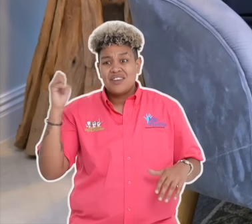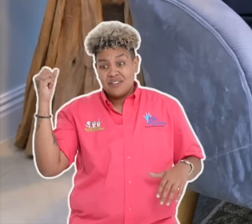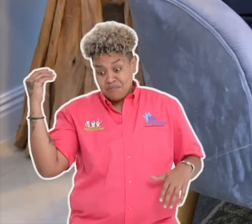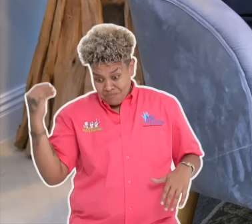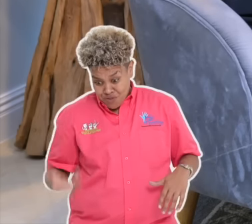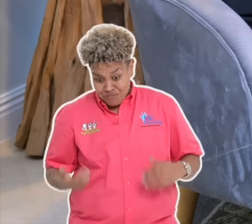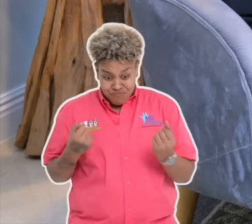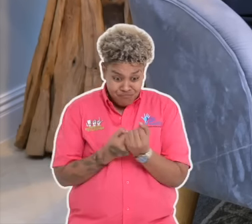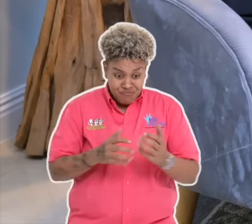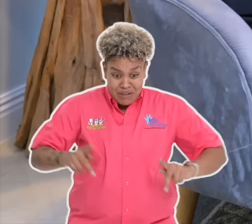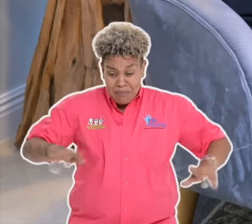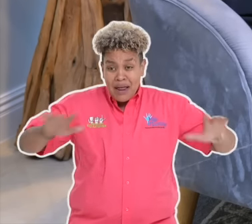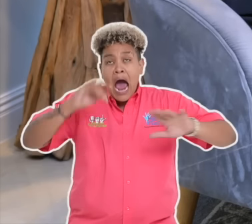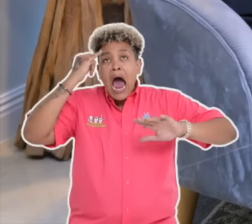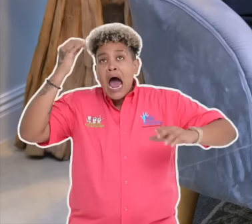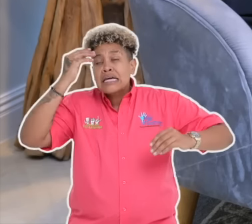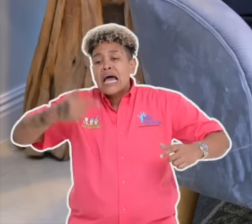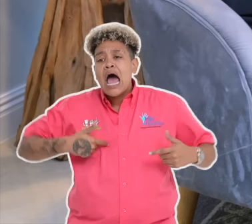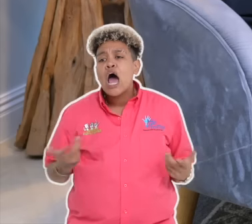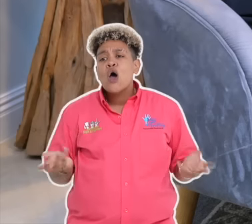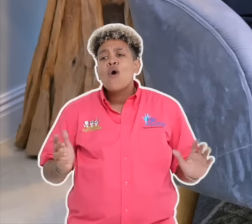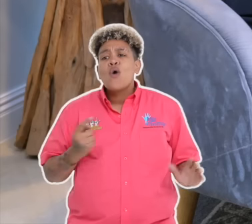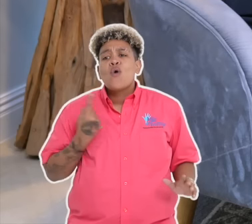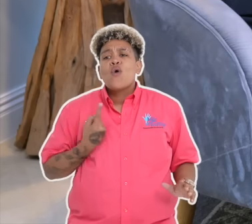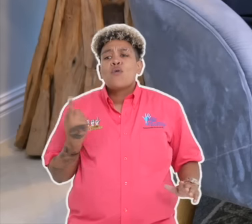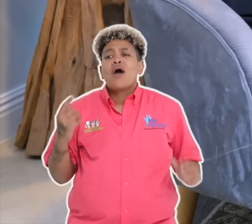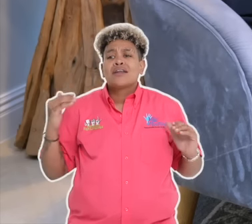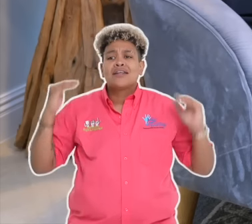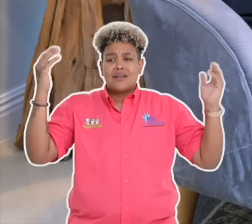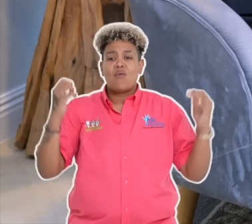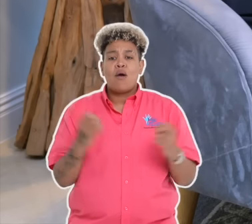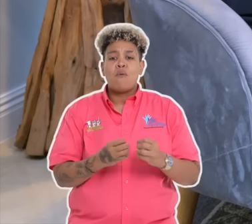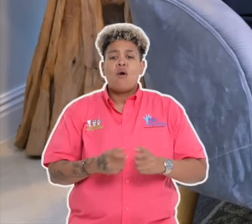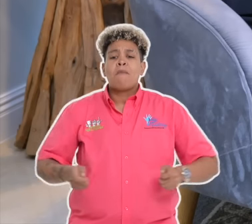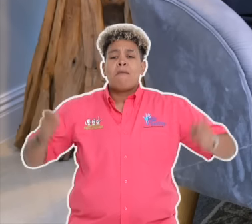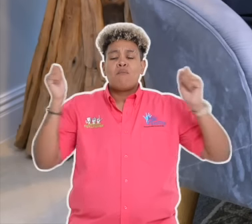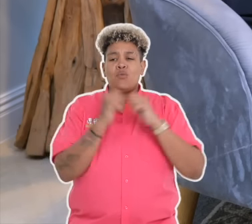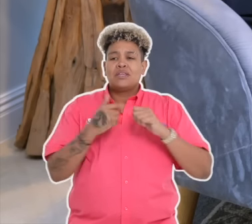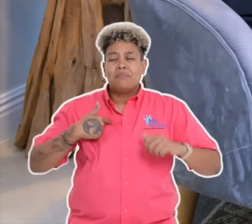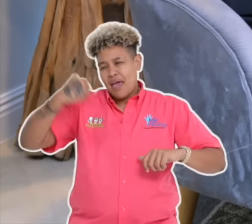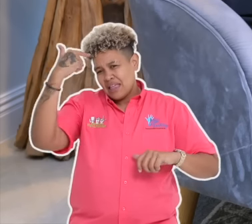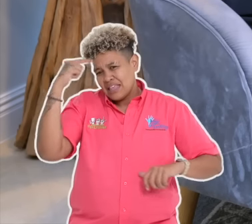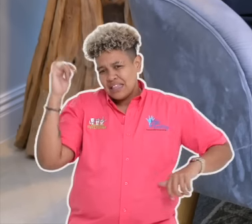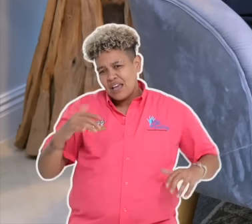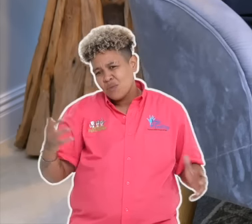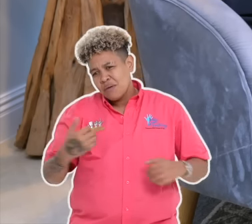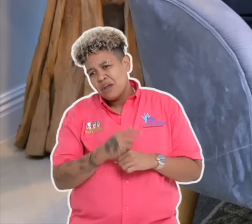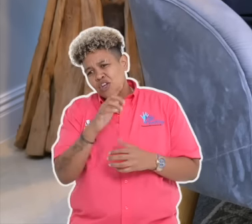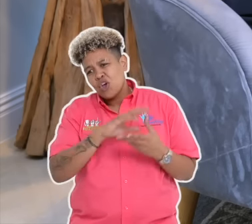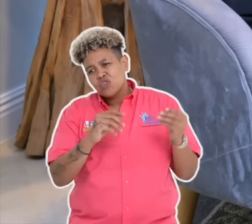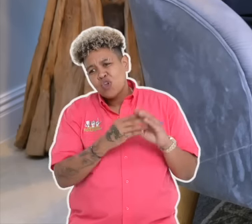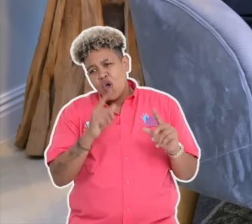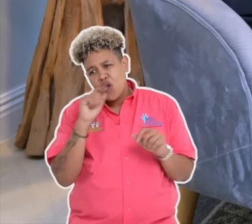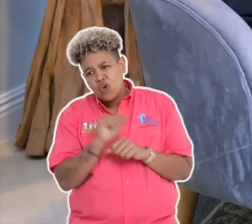part, the sending the elevator back down, the idea of saying, I don't want to be the only one up here. I want to bring more people. I